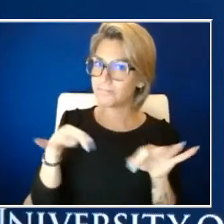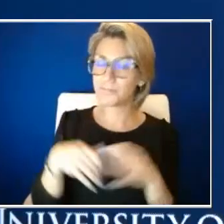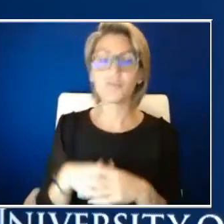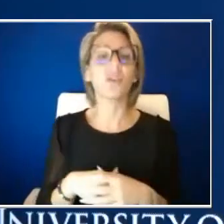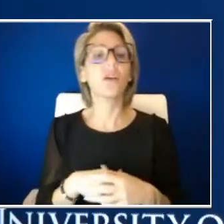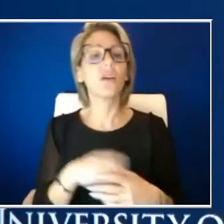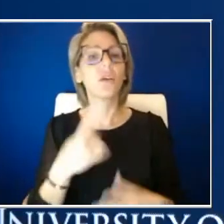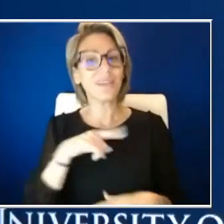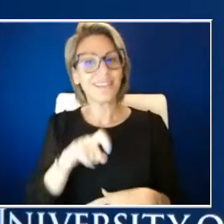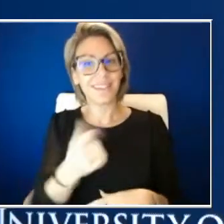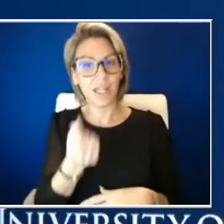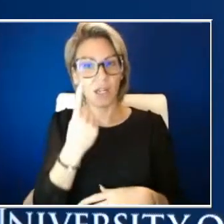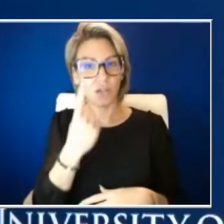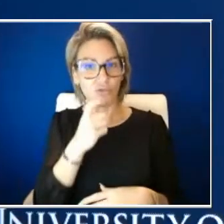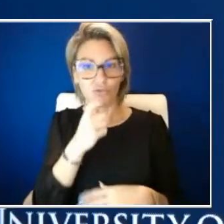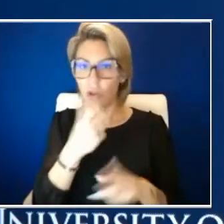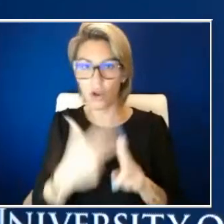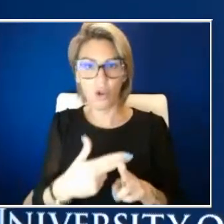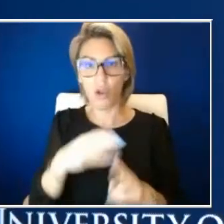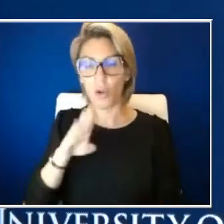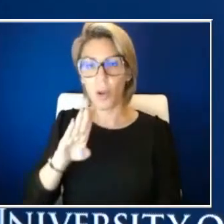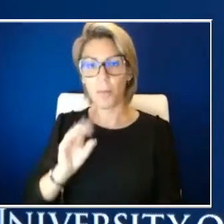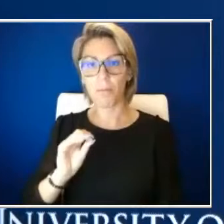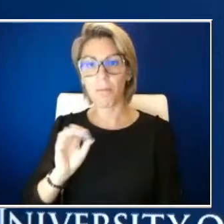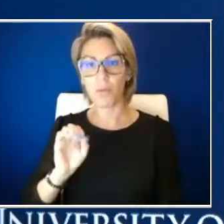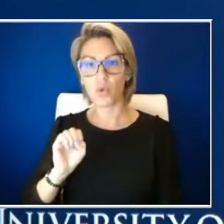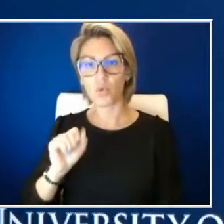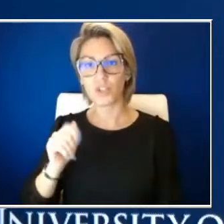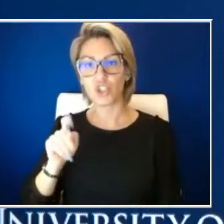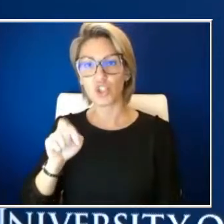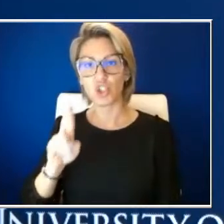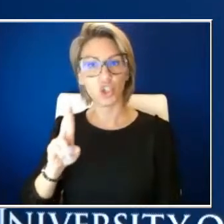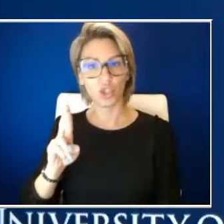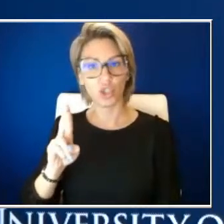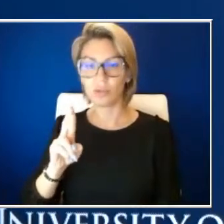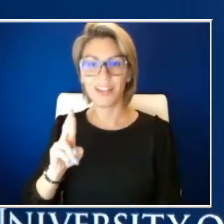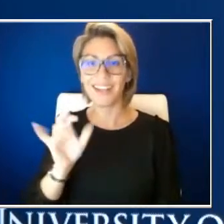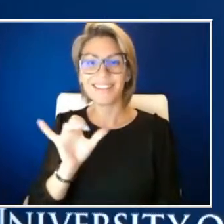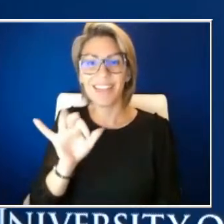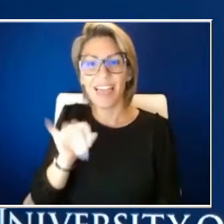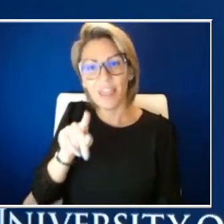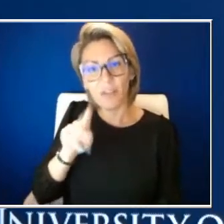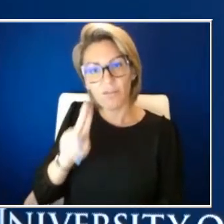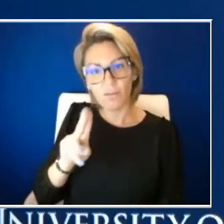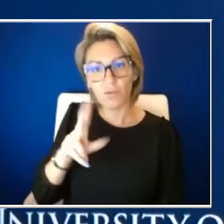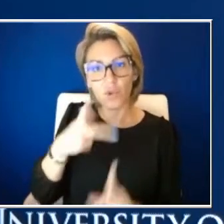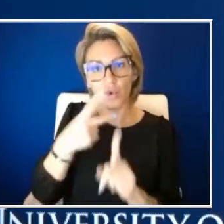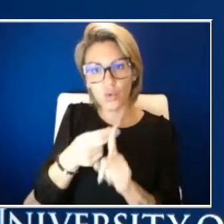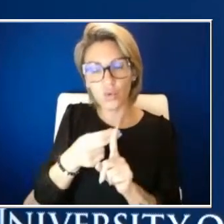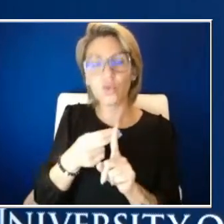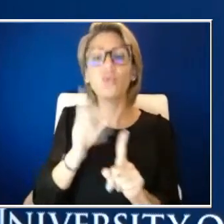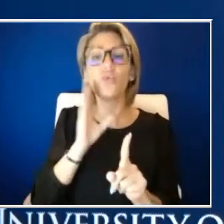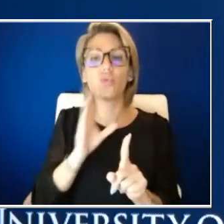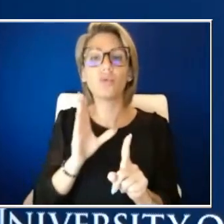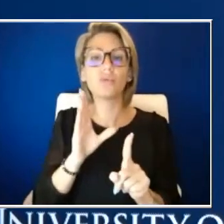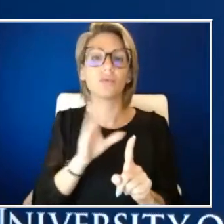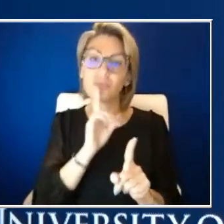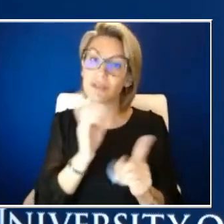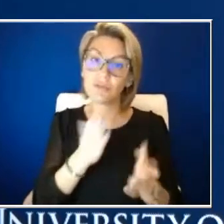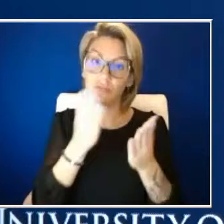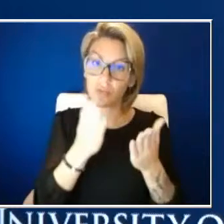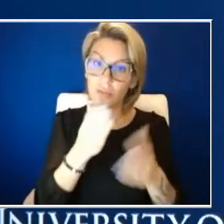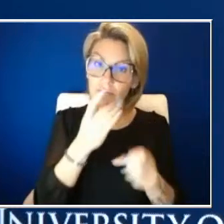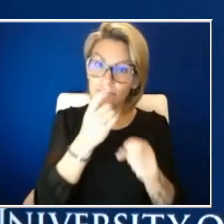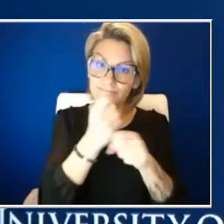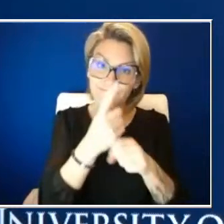not called boosters because they are just like influenza vaccine, really going to be recommended yearly from this